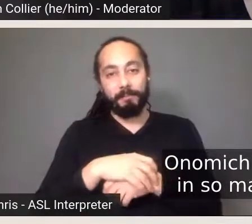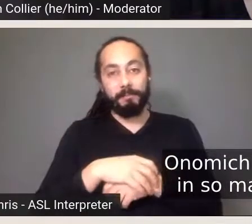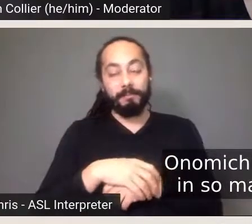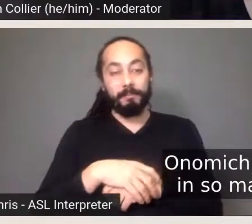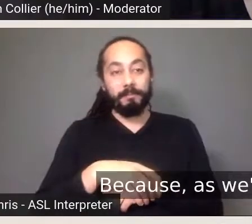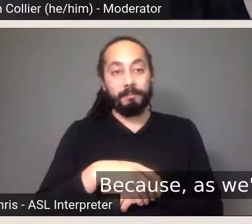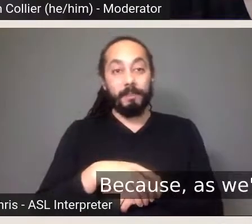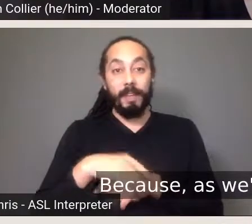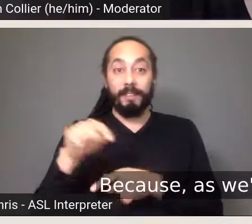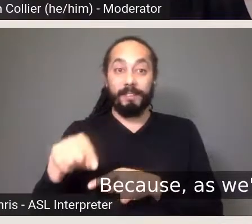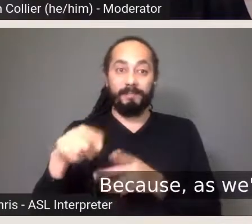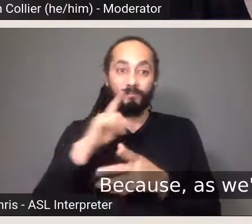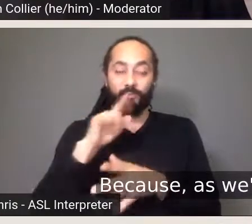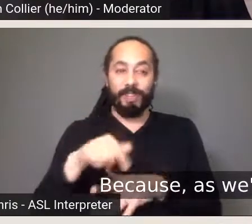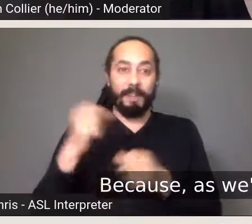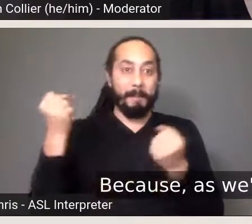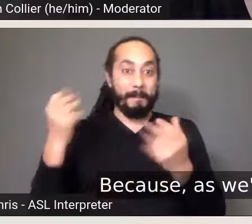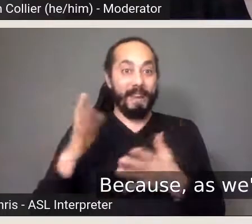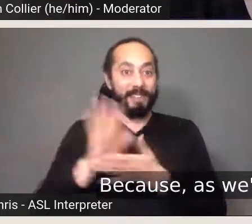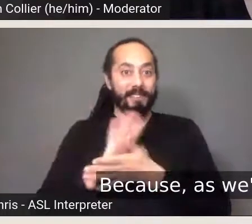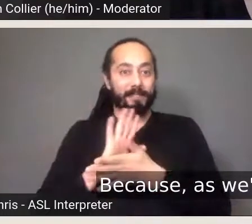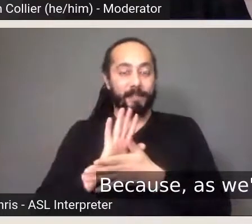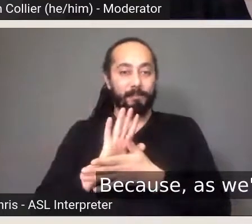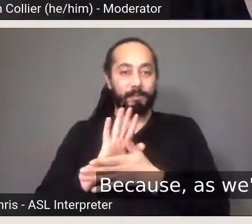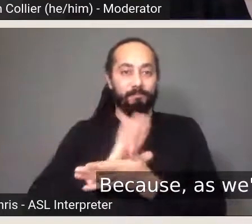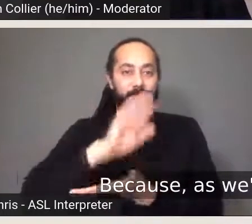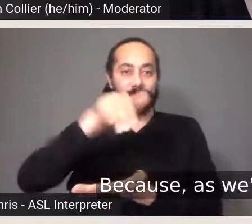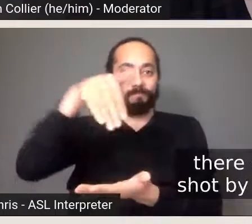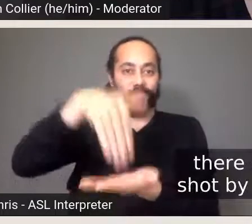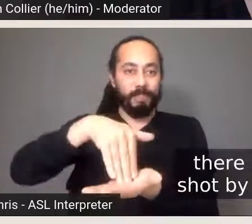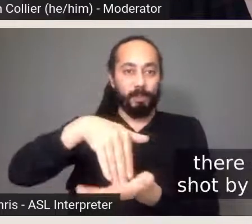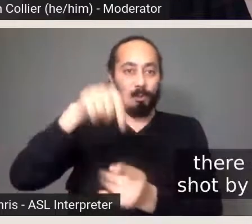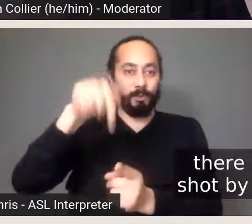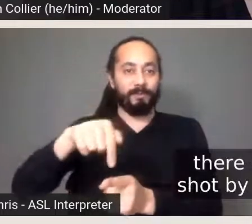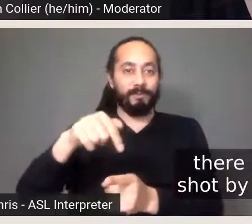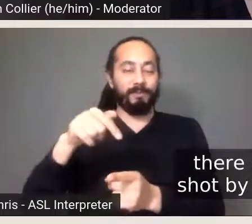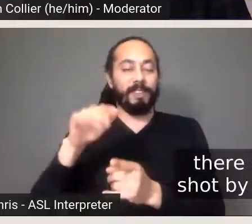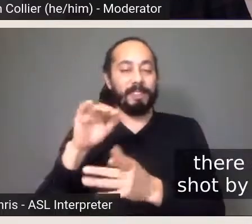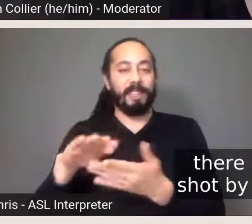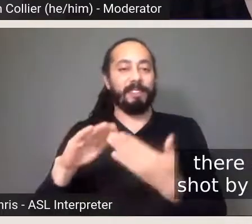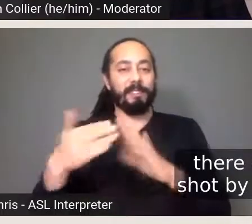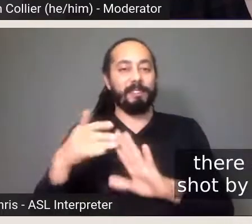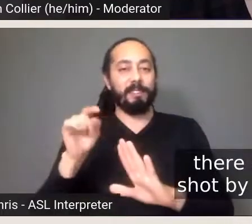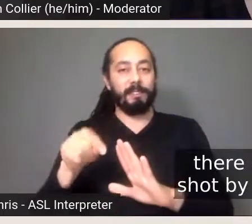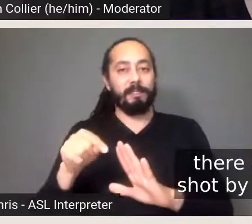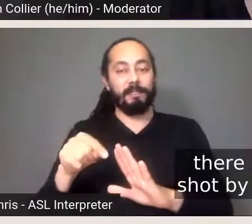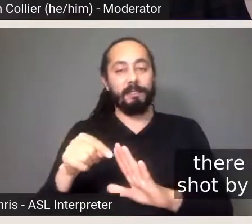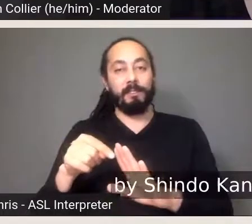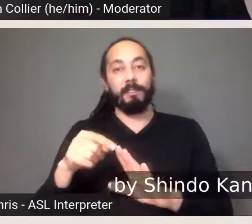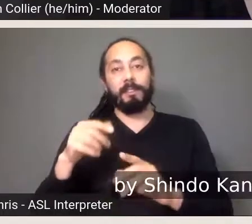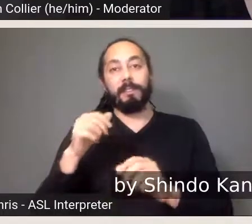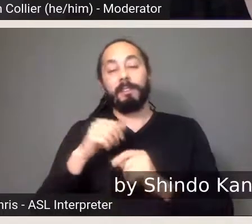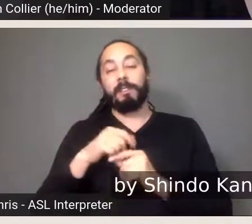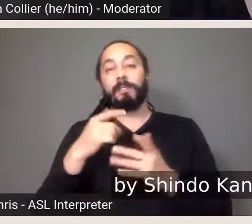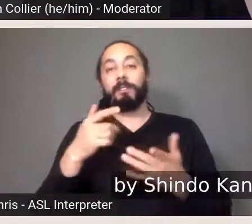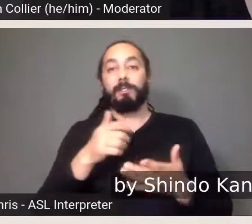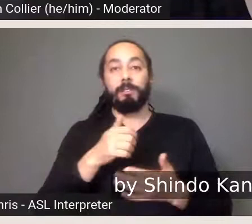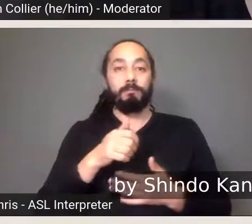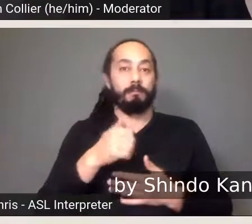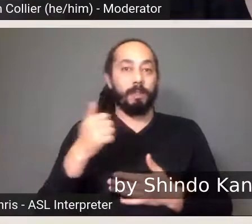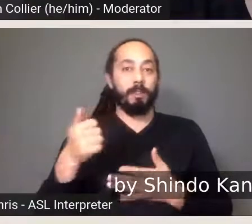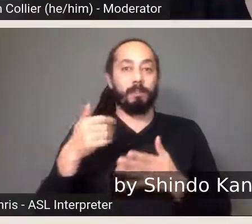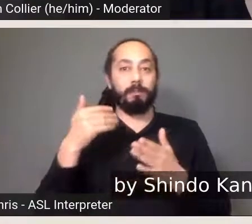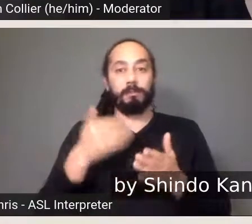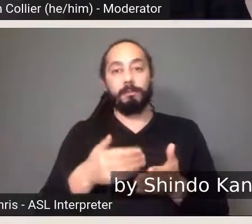many of those, right? Because as we've mentioned a few times, there are films that are shot by Ozu, by Kurosawa, by